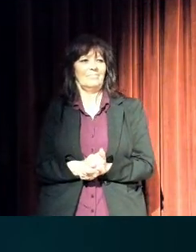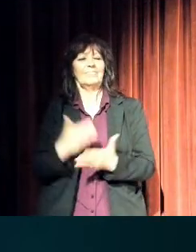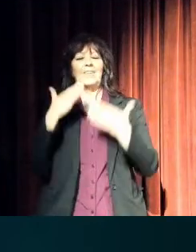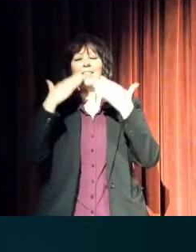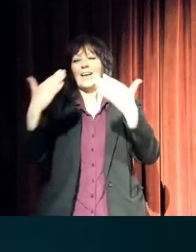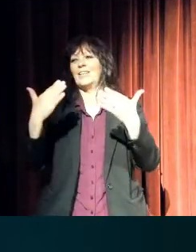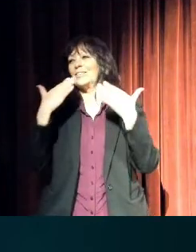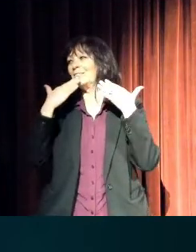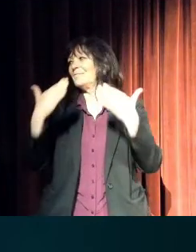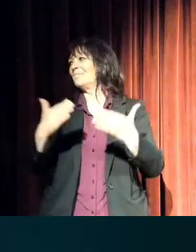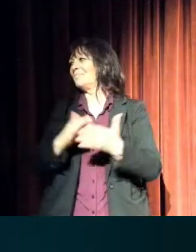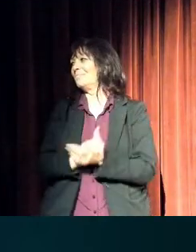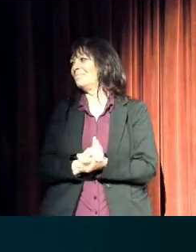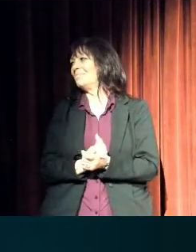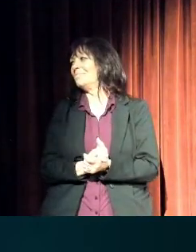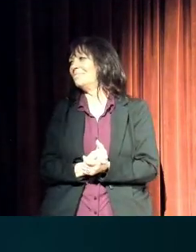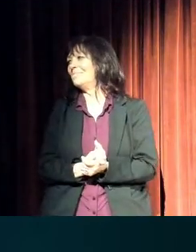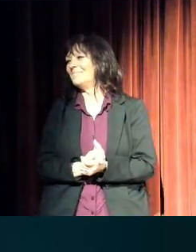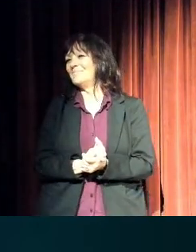Thank you.